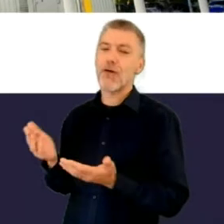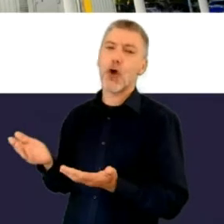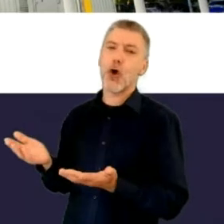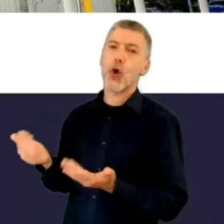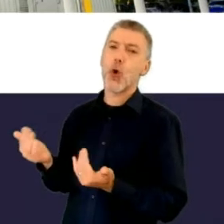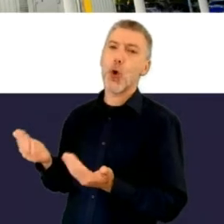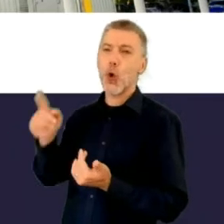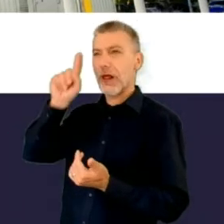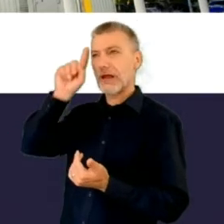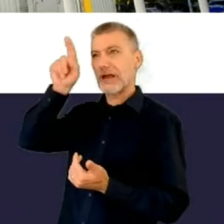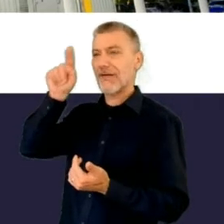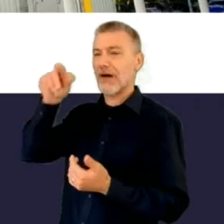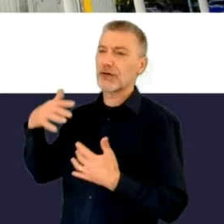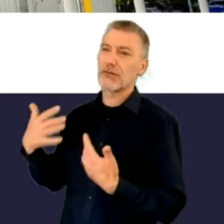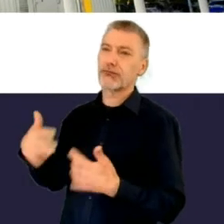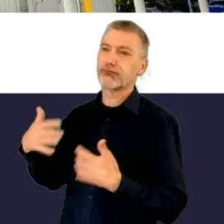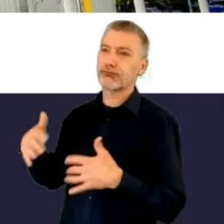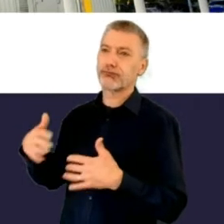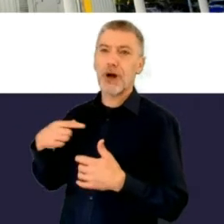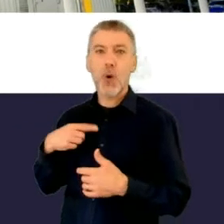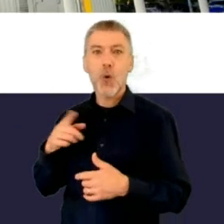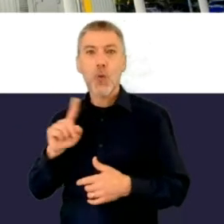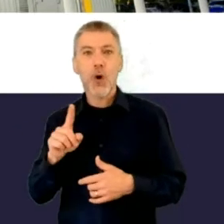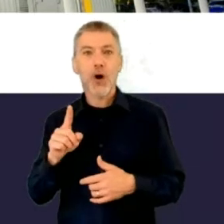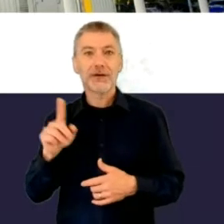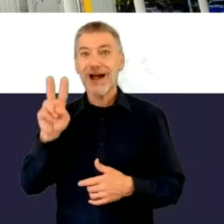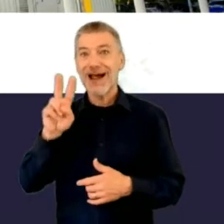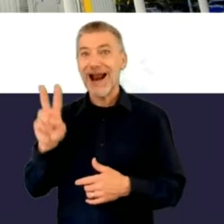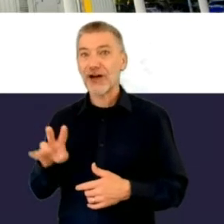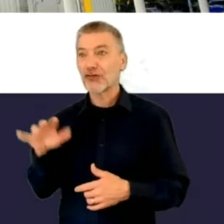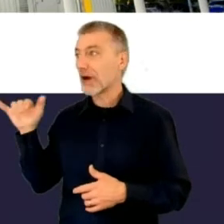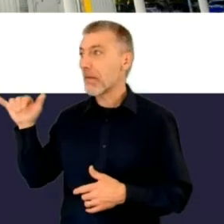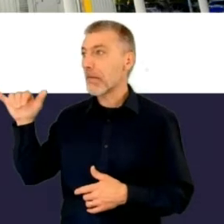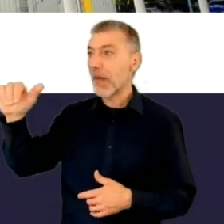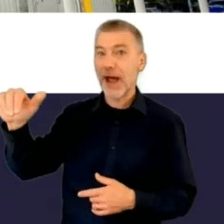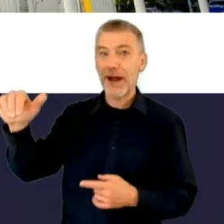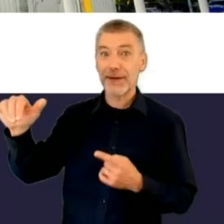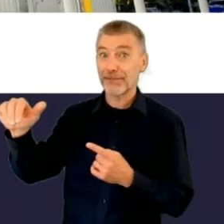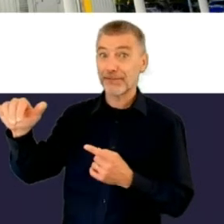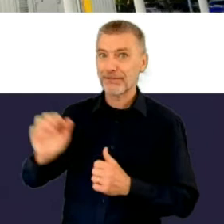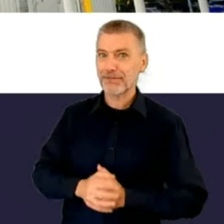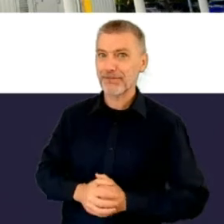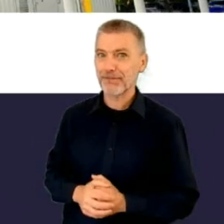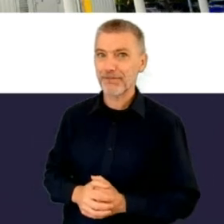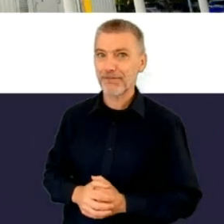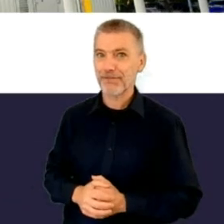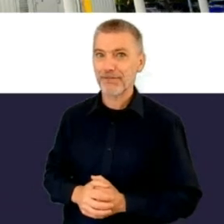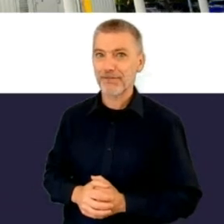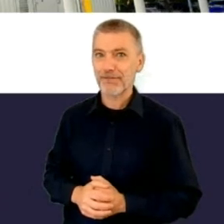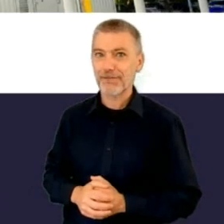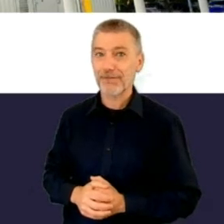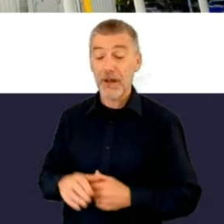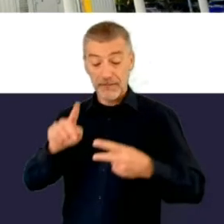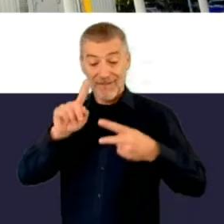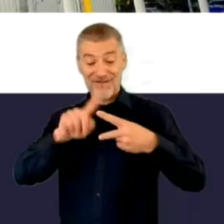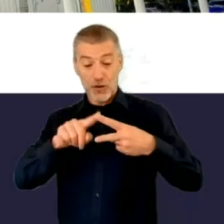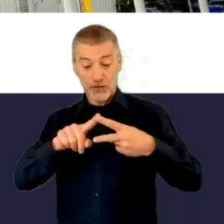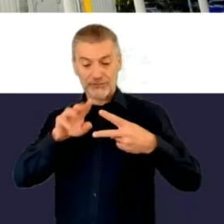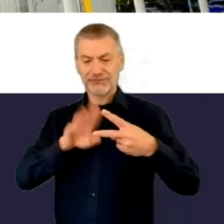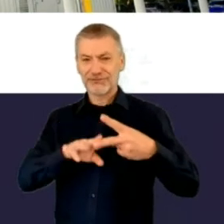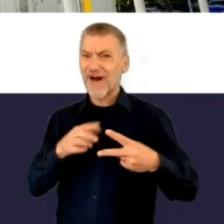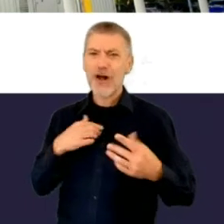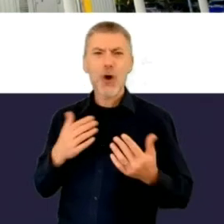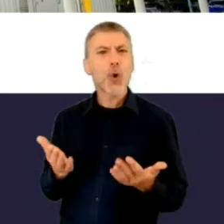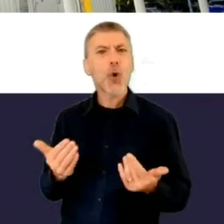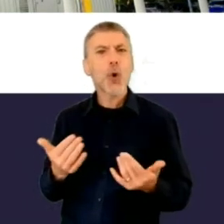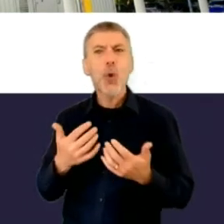Rolls-Royce, which is our all-electric plane. And the second cool technology theme that I